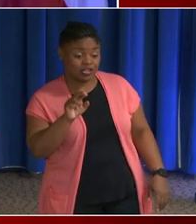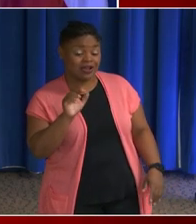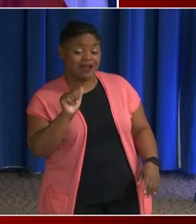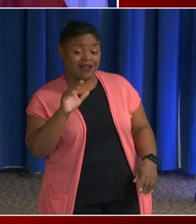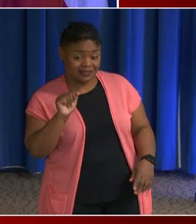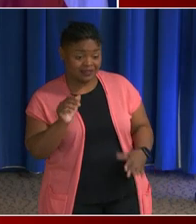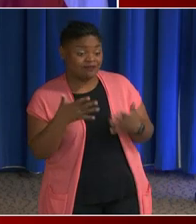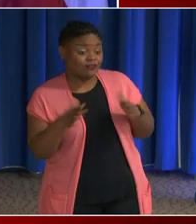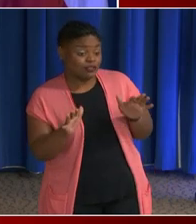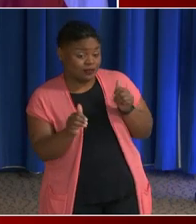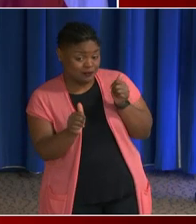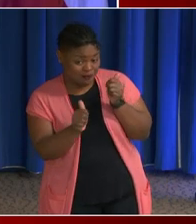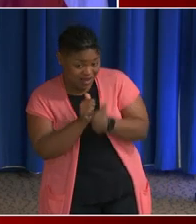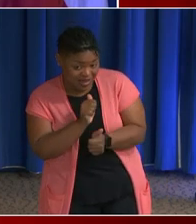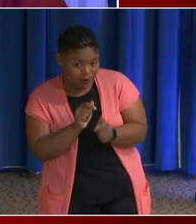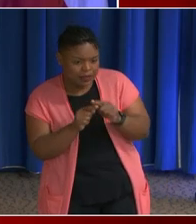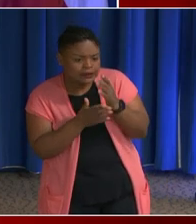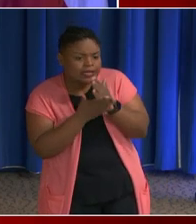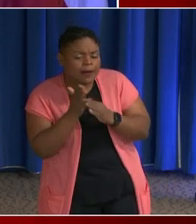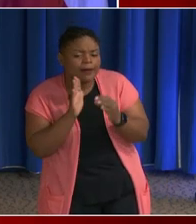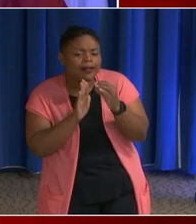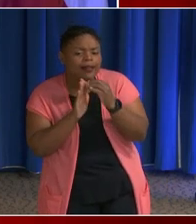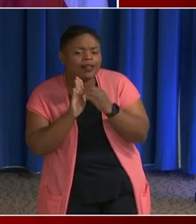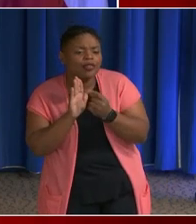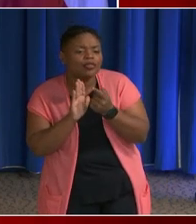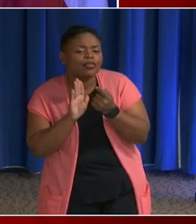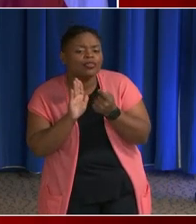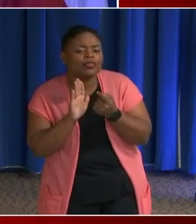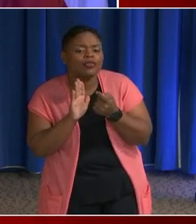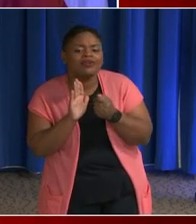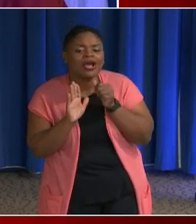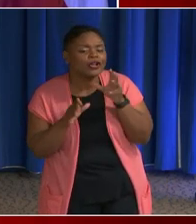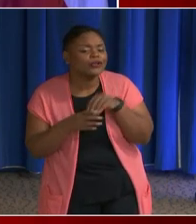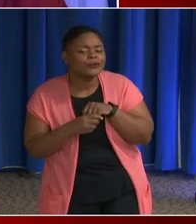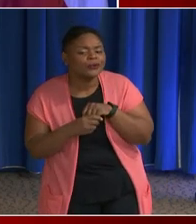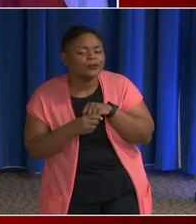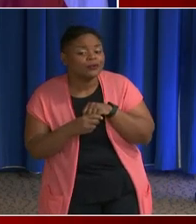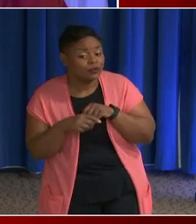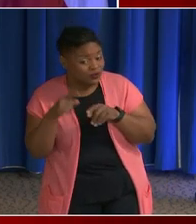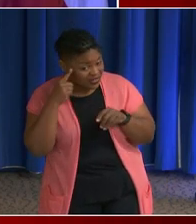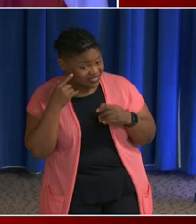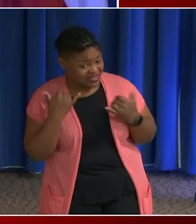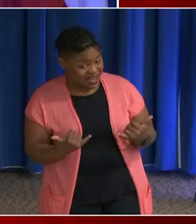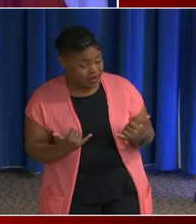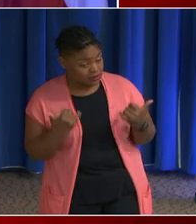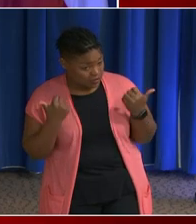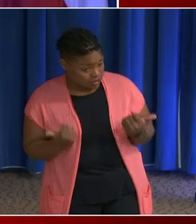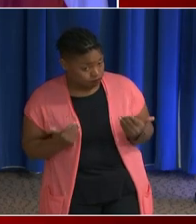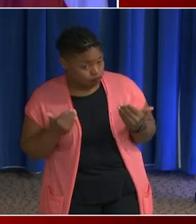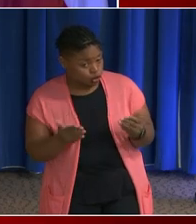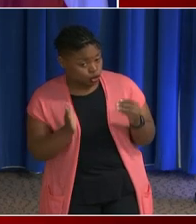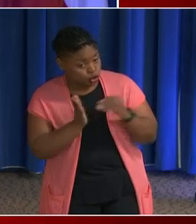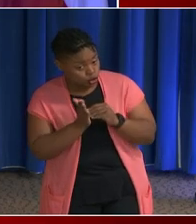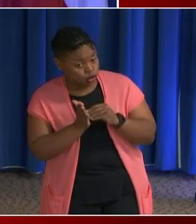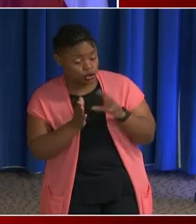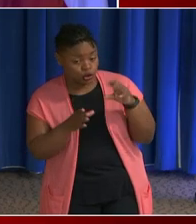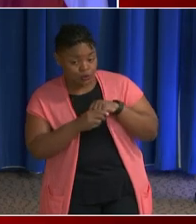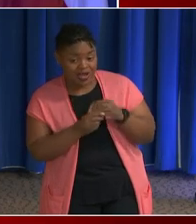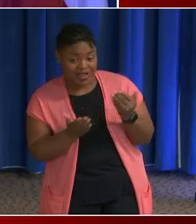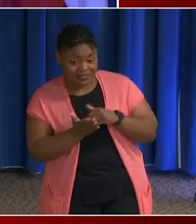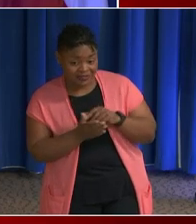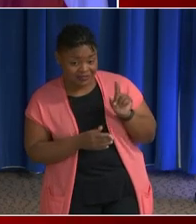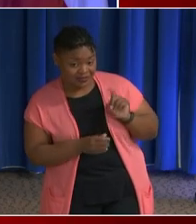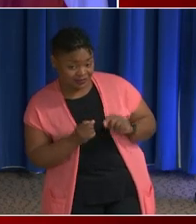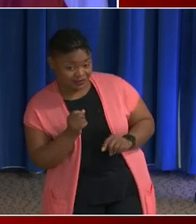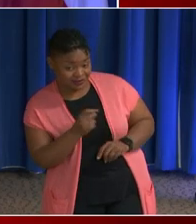now? I do believe that the political climate is different today. So one of the provisions that I mentioned I'm going to move